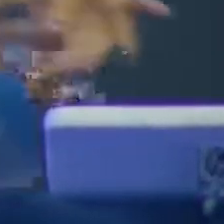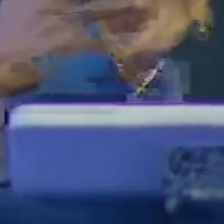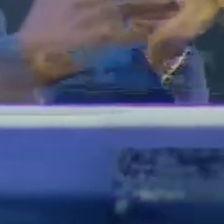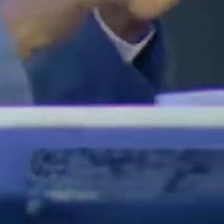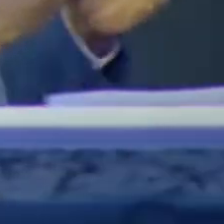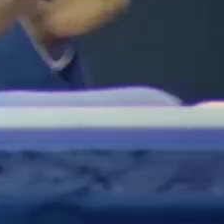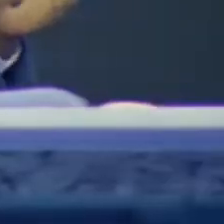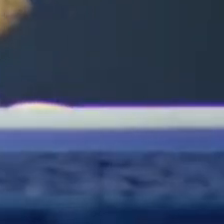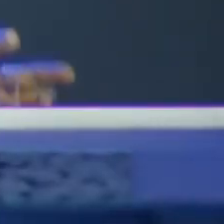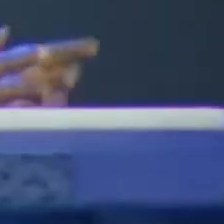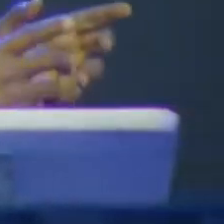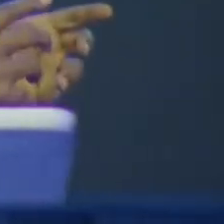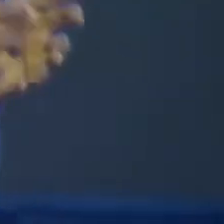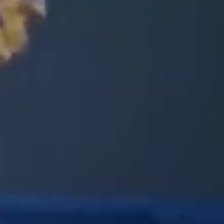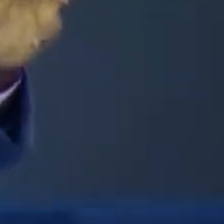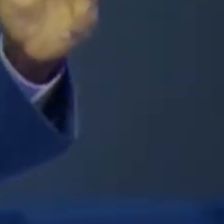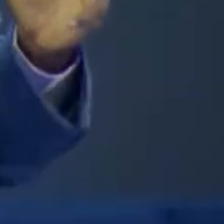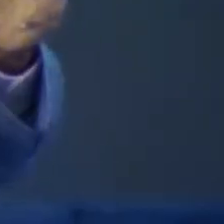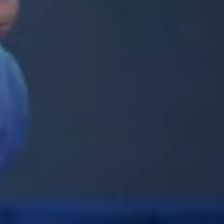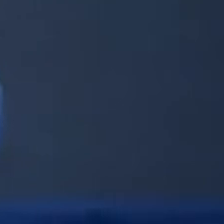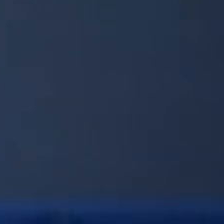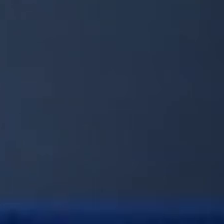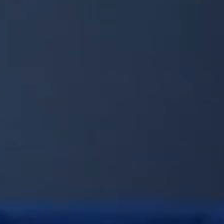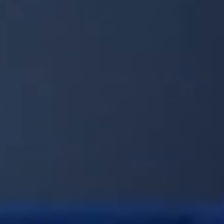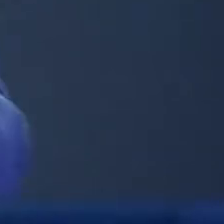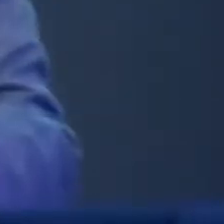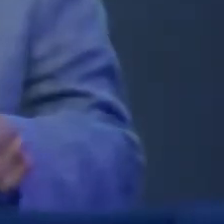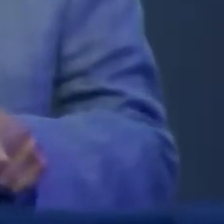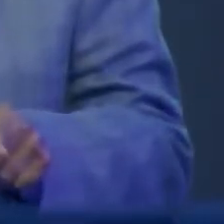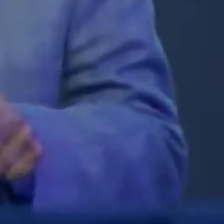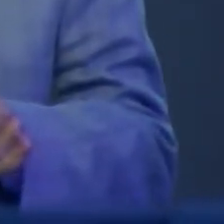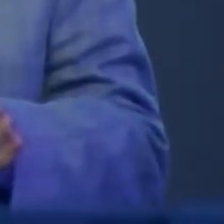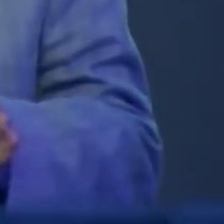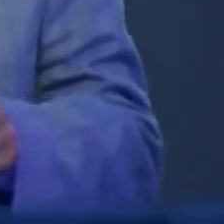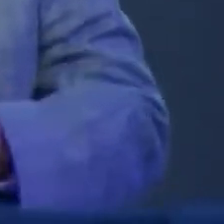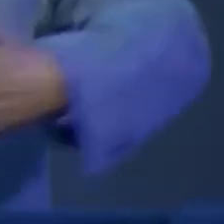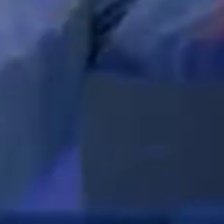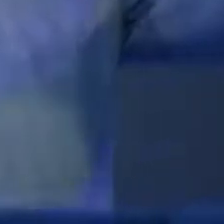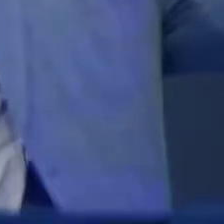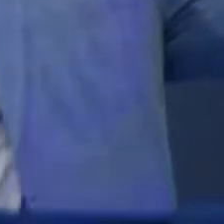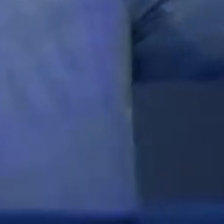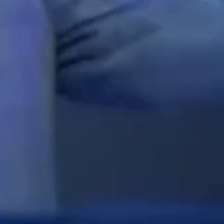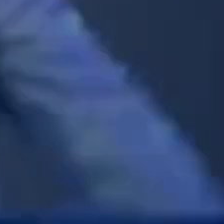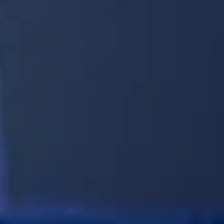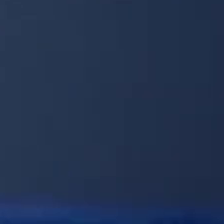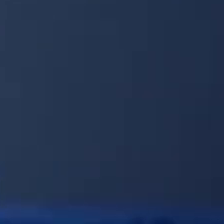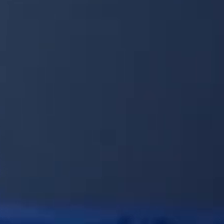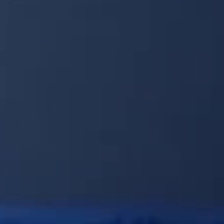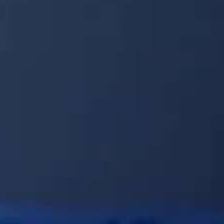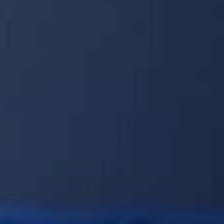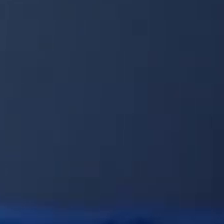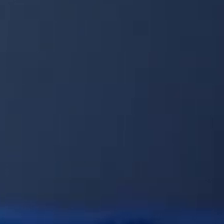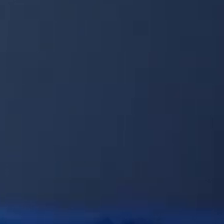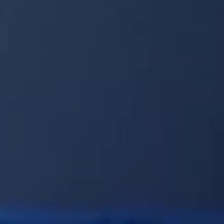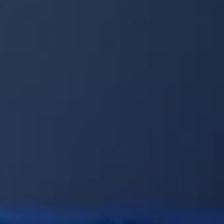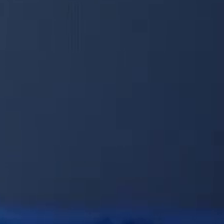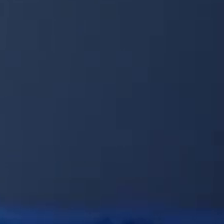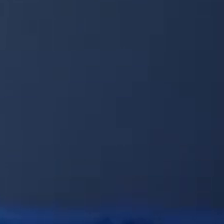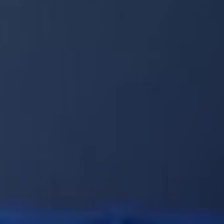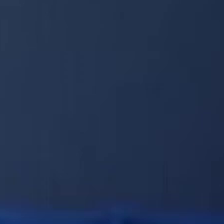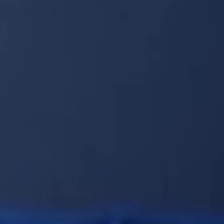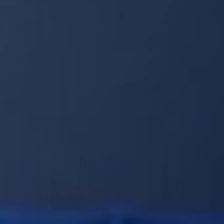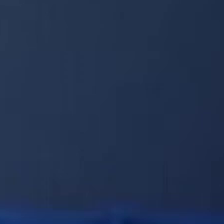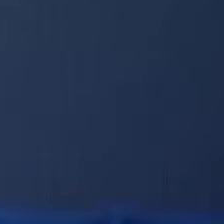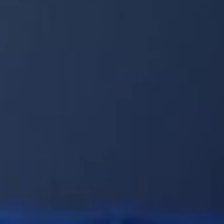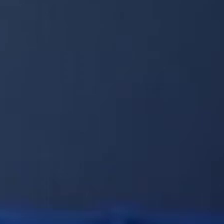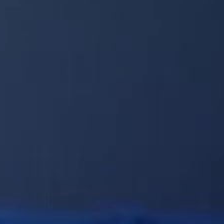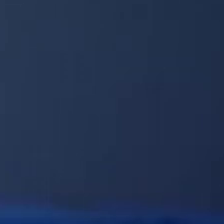and what god wanted to see done on earth in all generations is for everyone